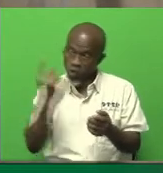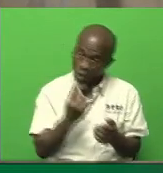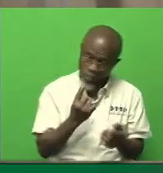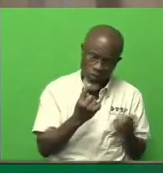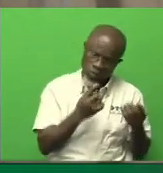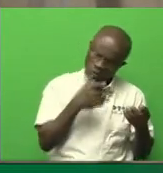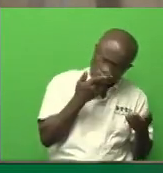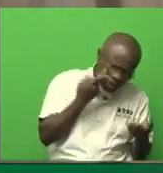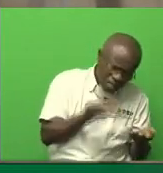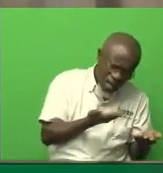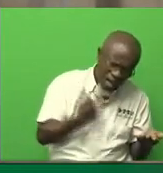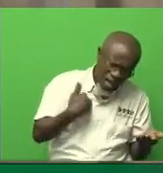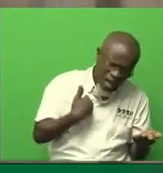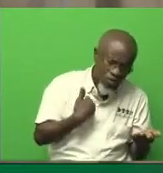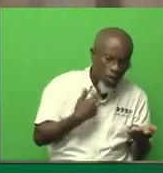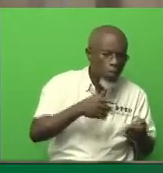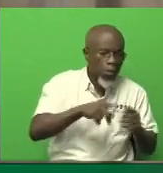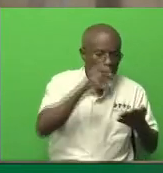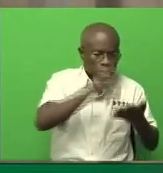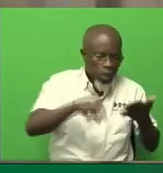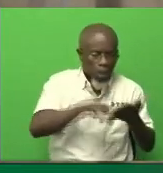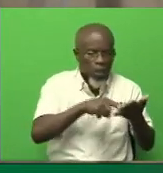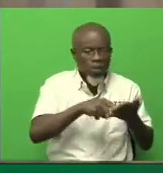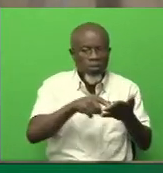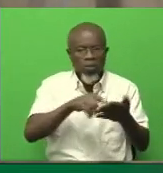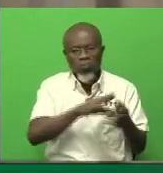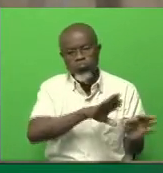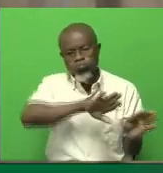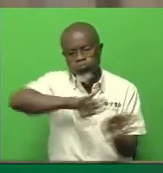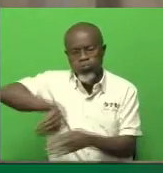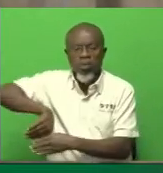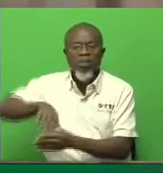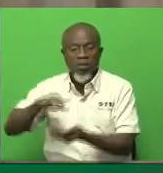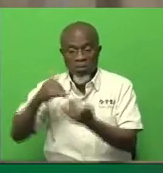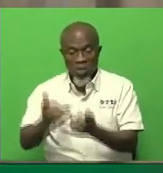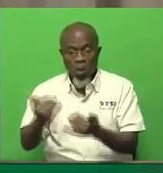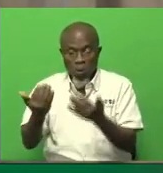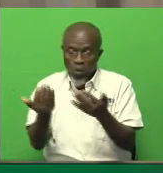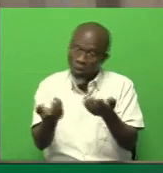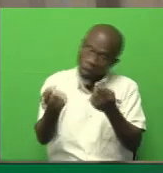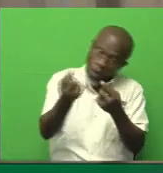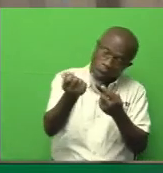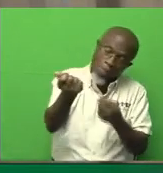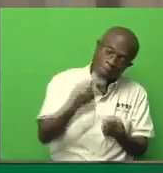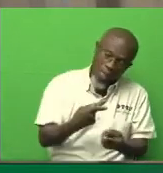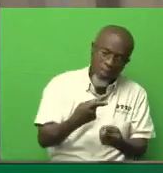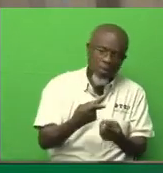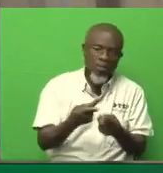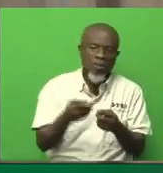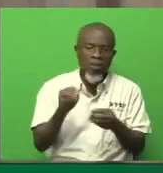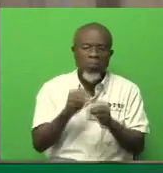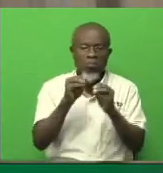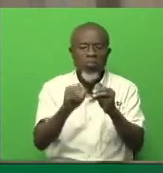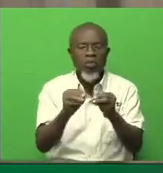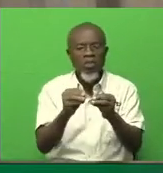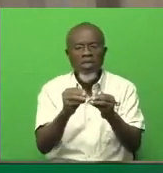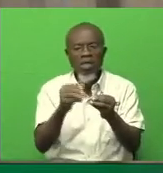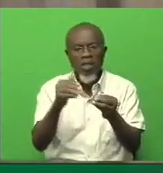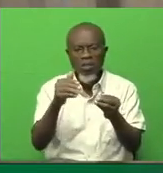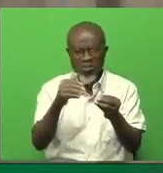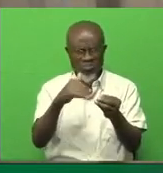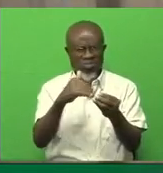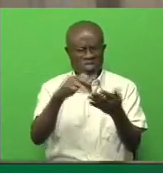you're trying to bring it back brand new program ridiculous it is ridiculous Mr Deputy speaker the